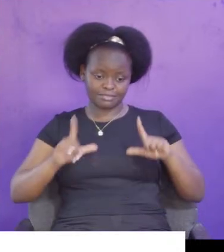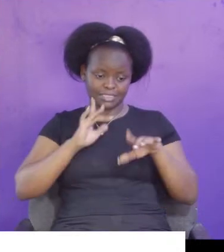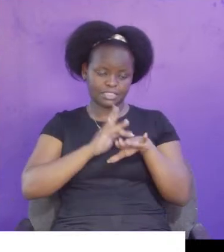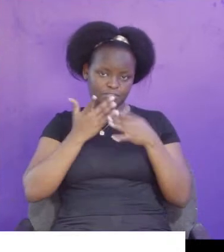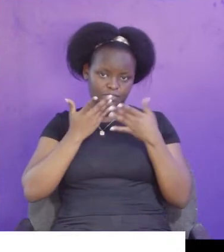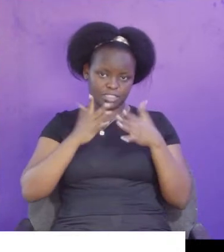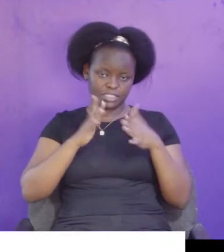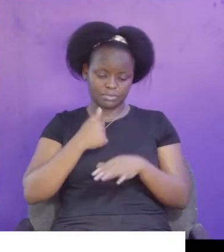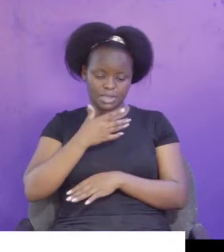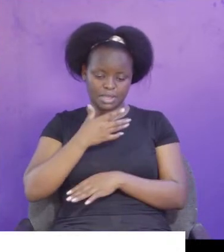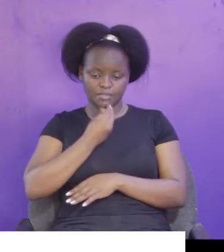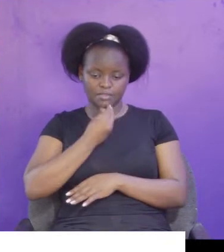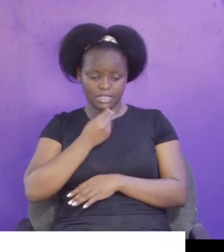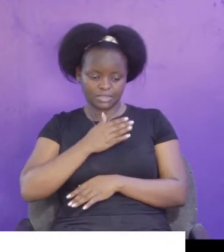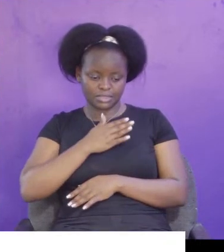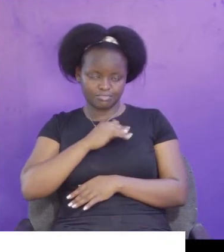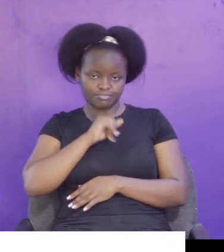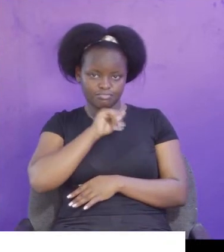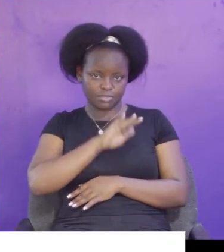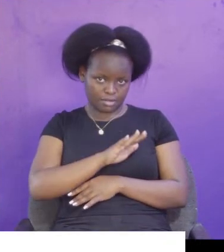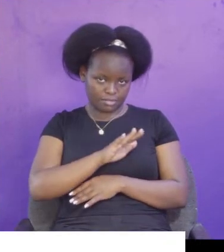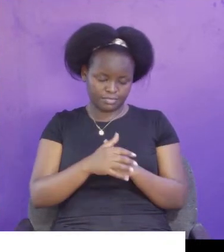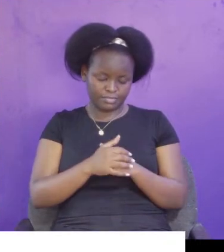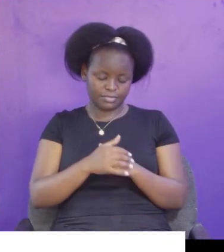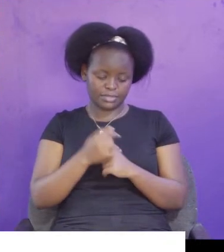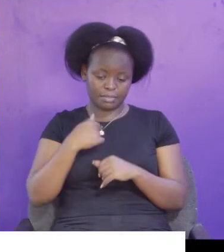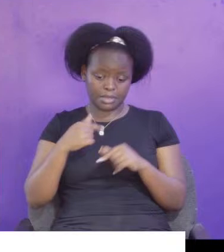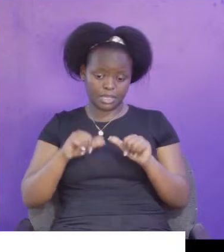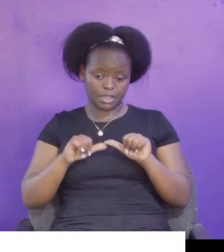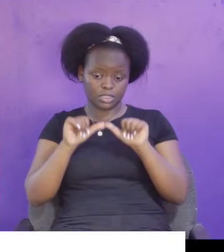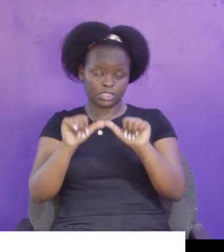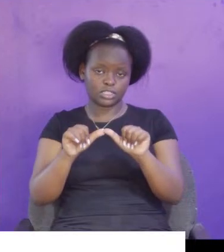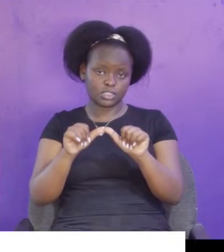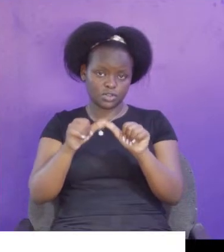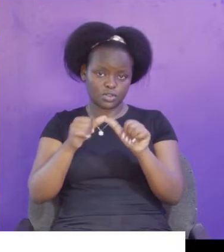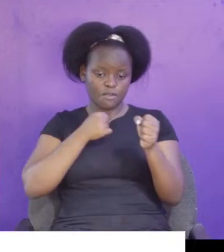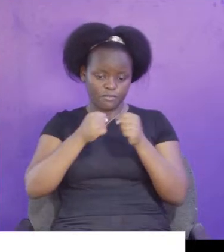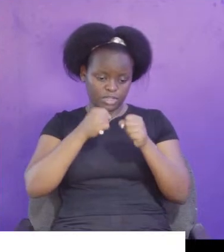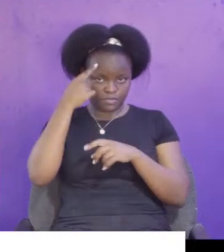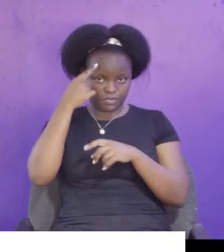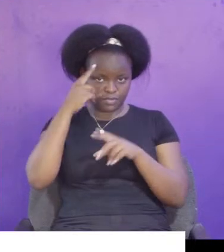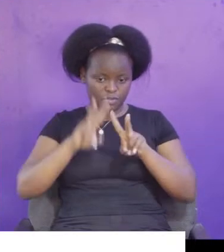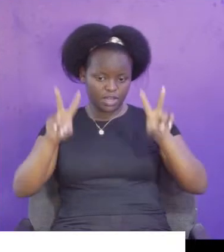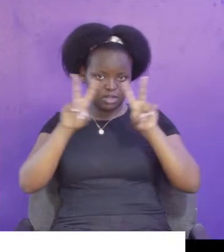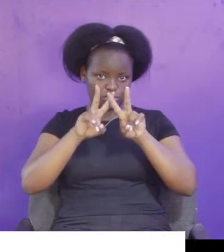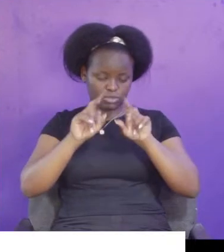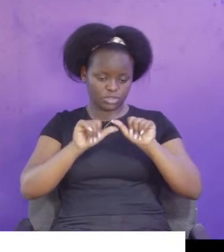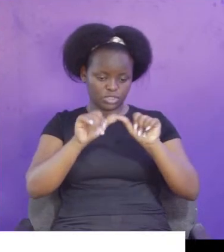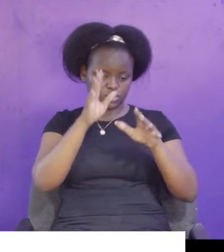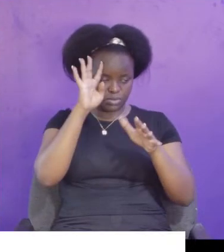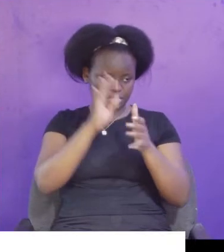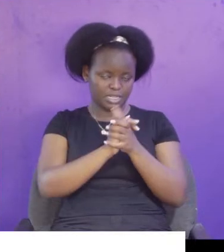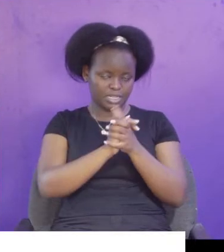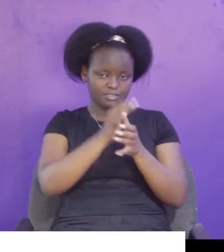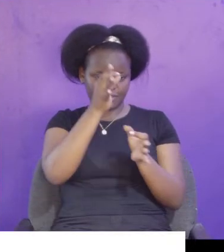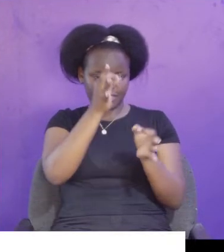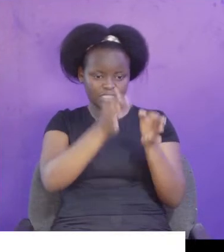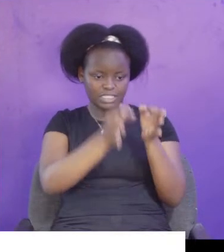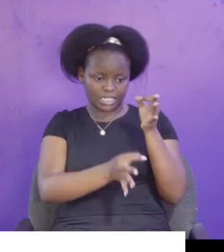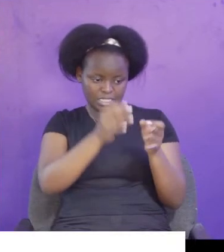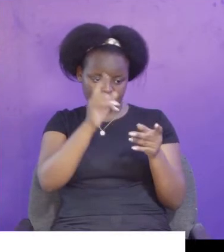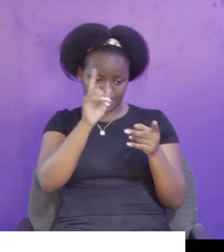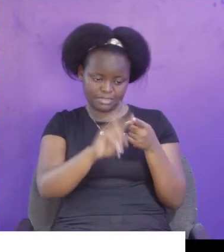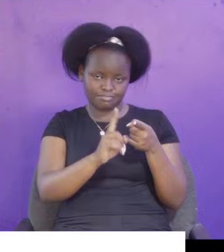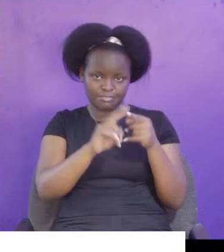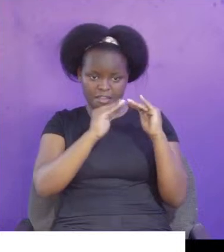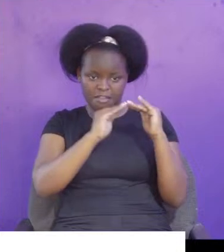And that is why I will continue to fight for values he believed in: justice, fairness, and